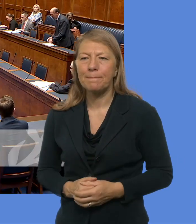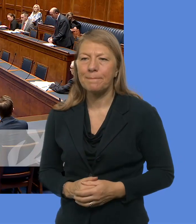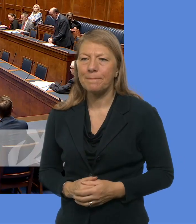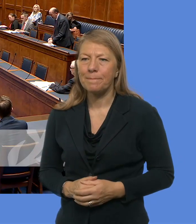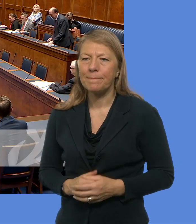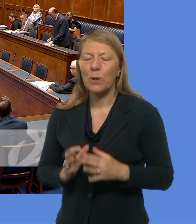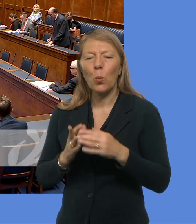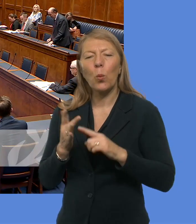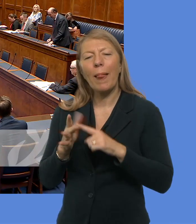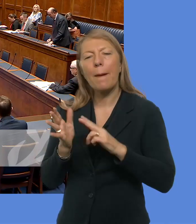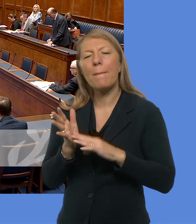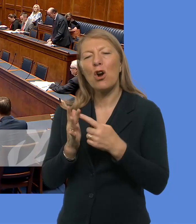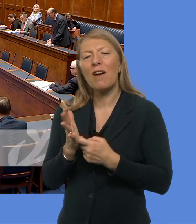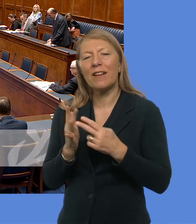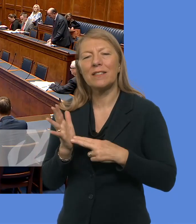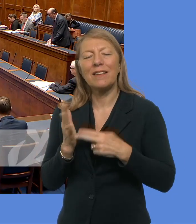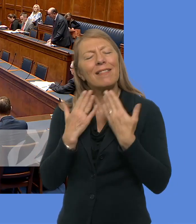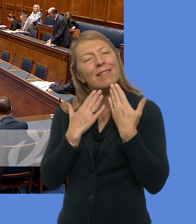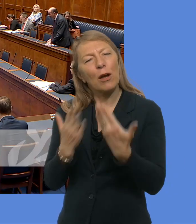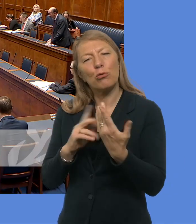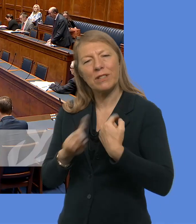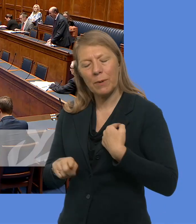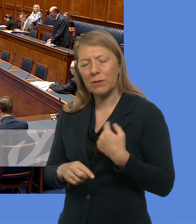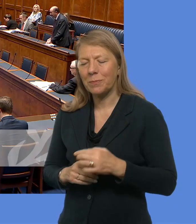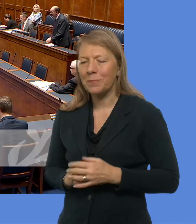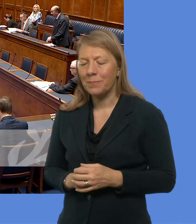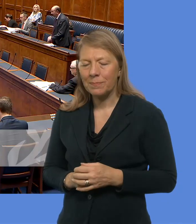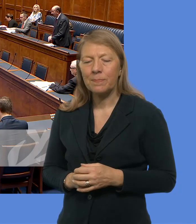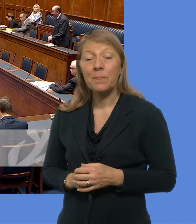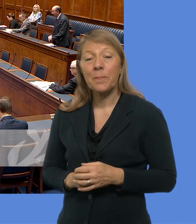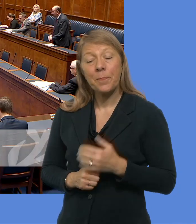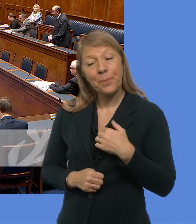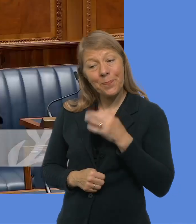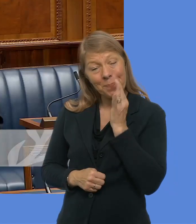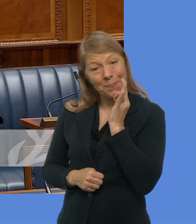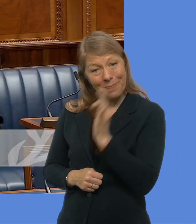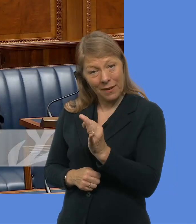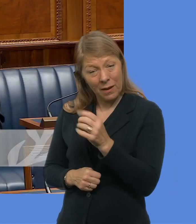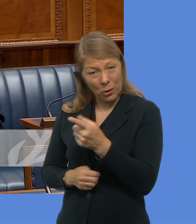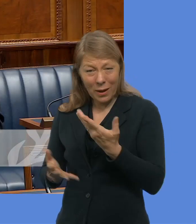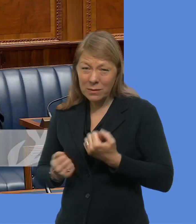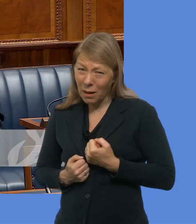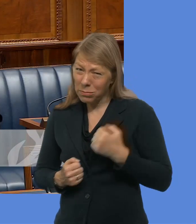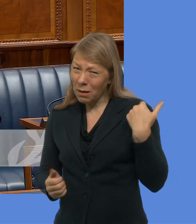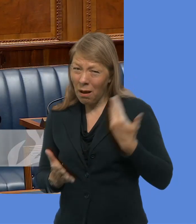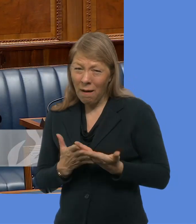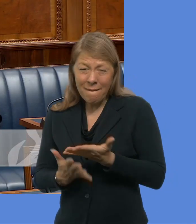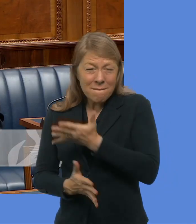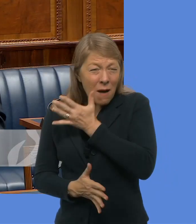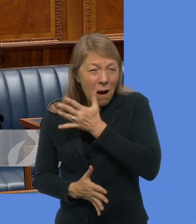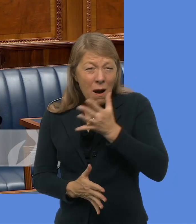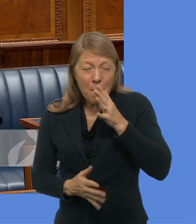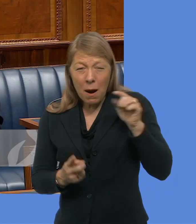her response? Does the Minister accept that farmers and growers suffered horrendously due to the flooding? Many